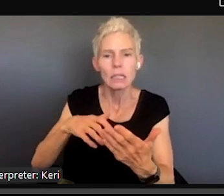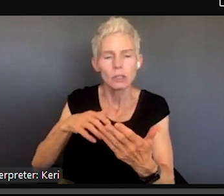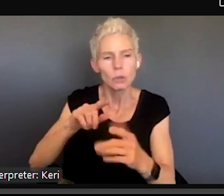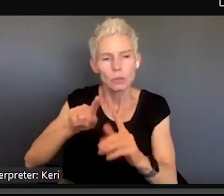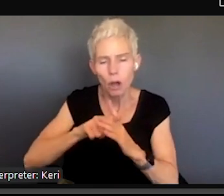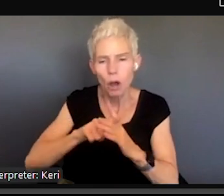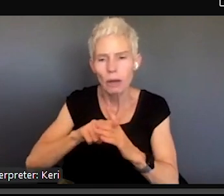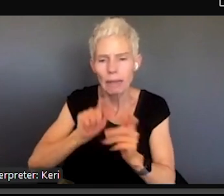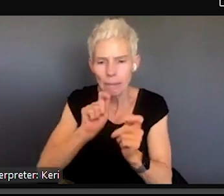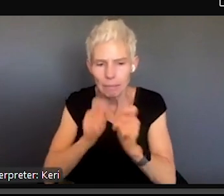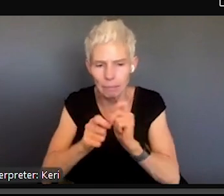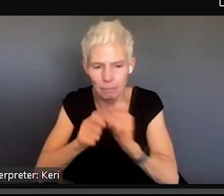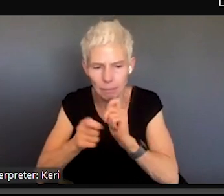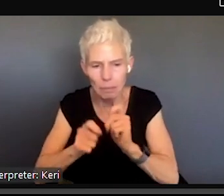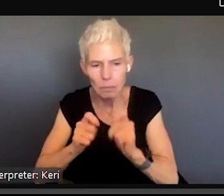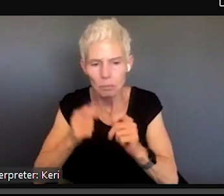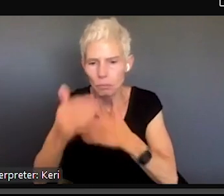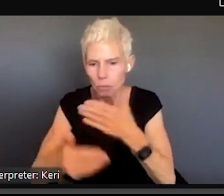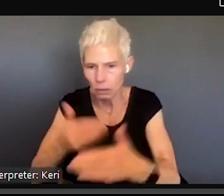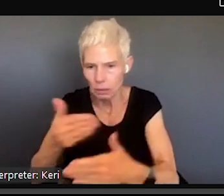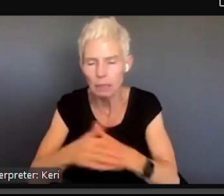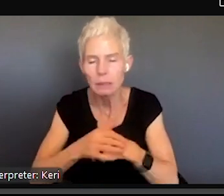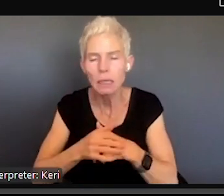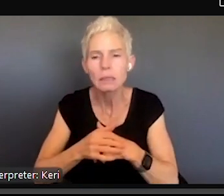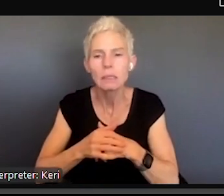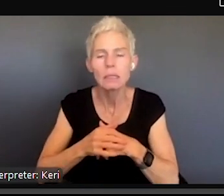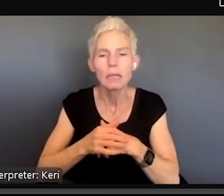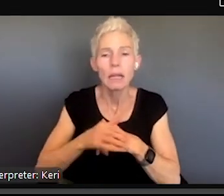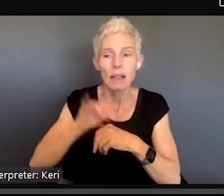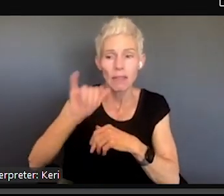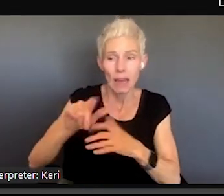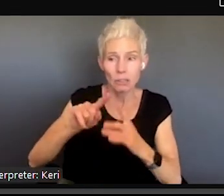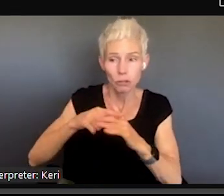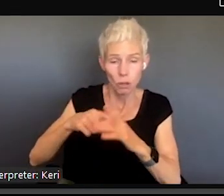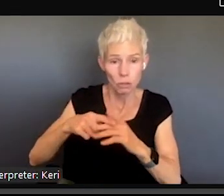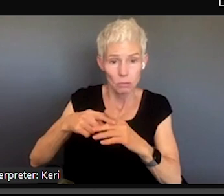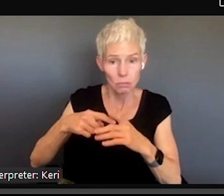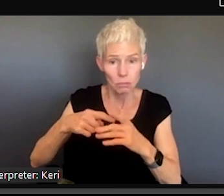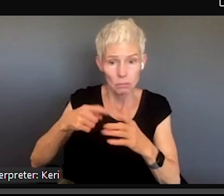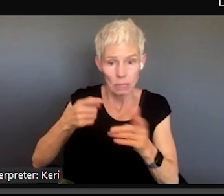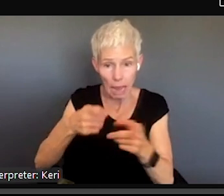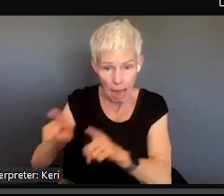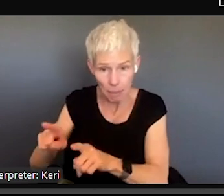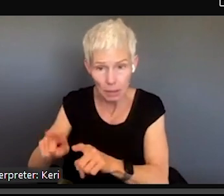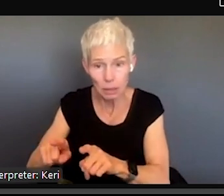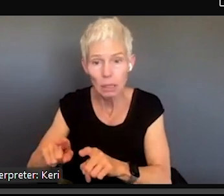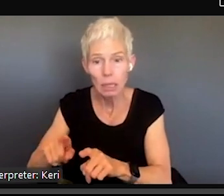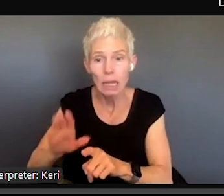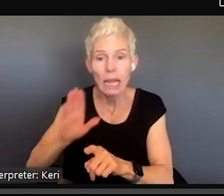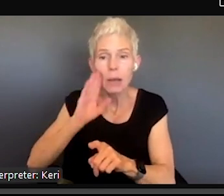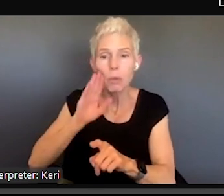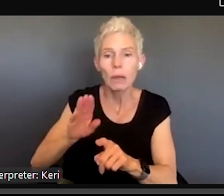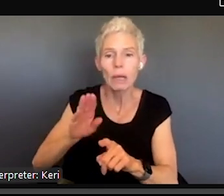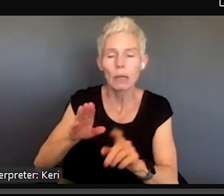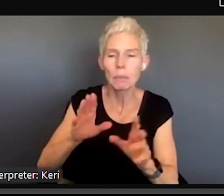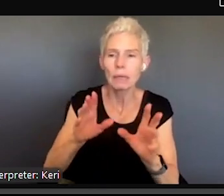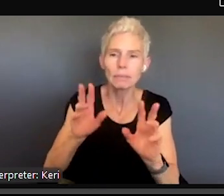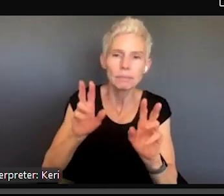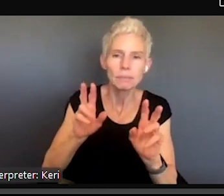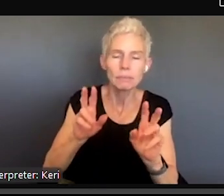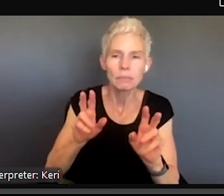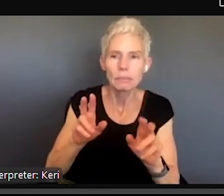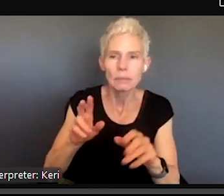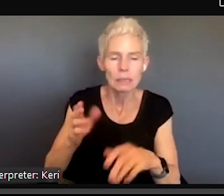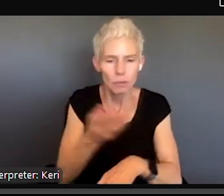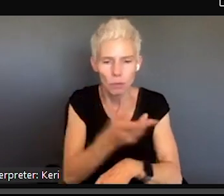amendment process. At that point, it would have to be conferenced or worked out between the House